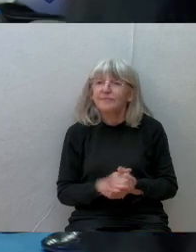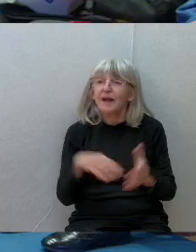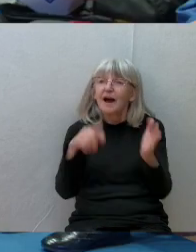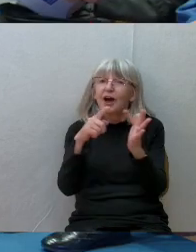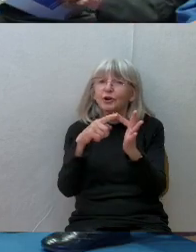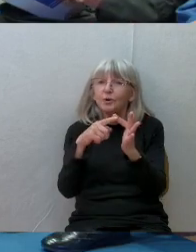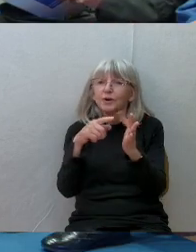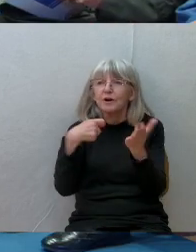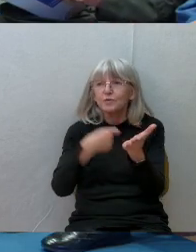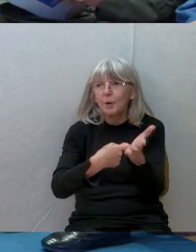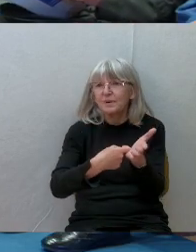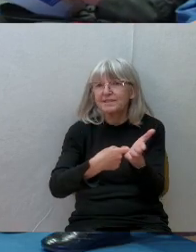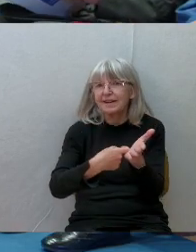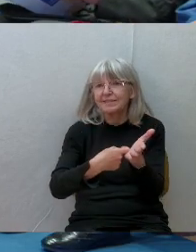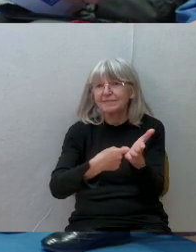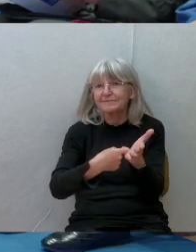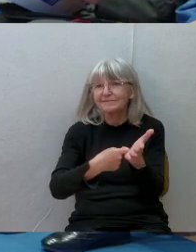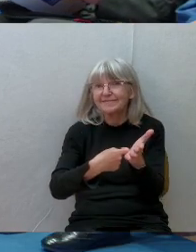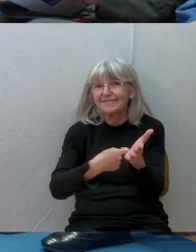Ewan Robinson.